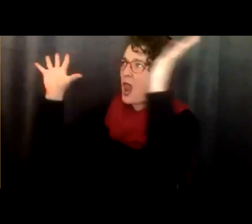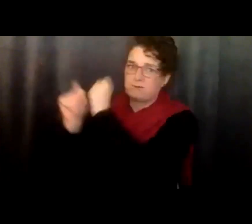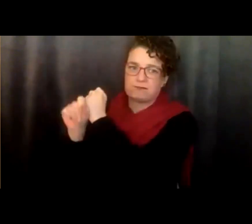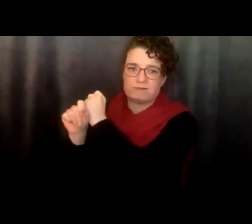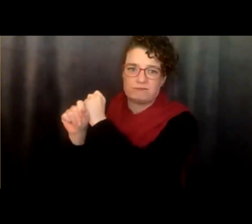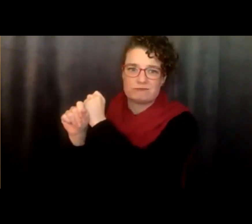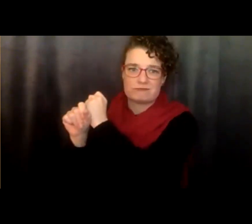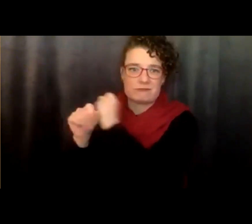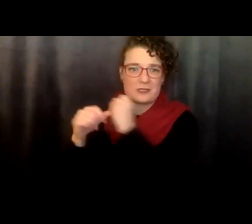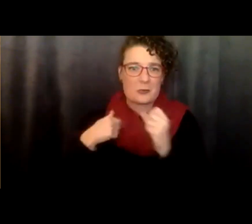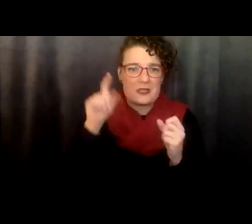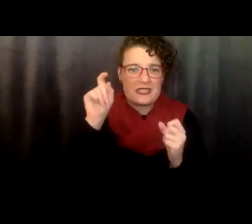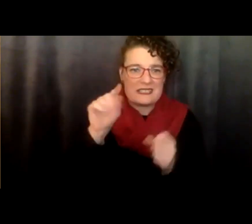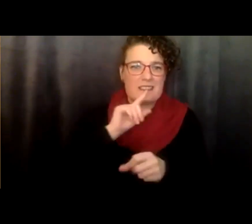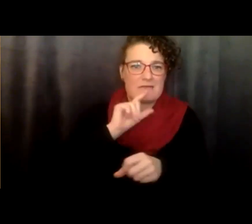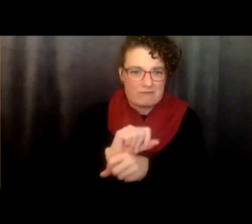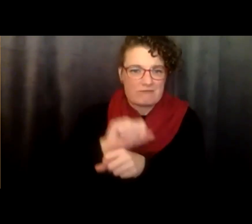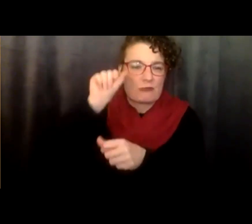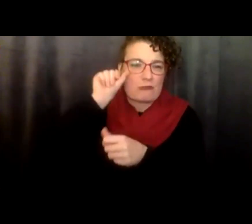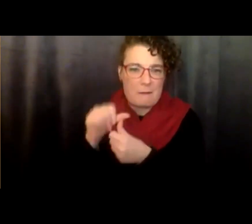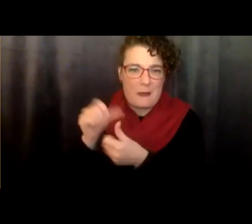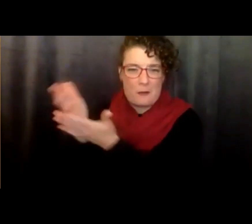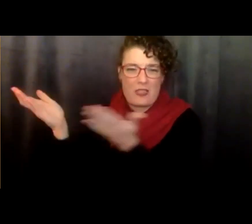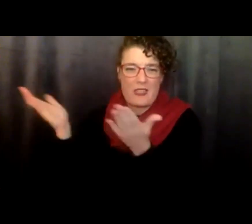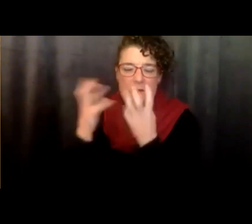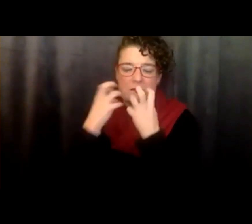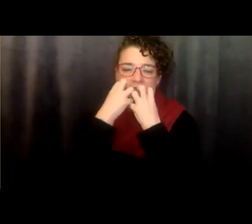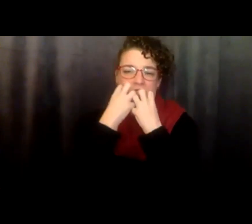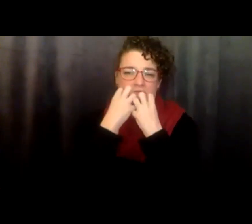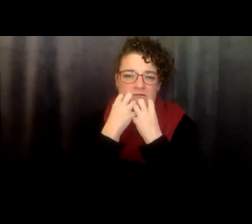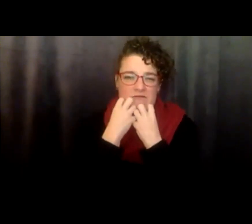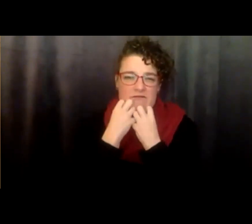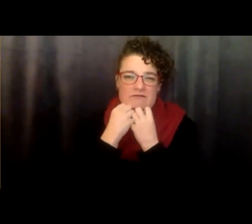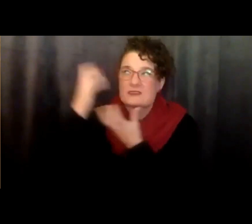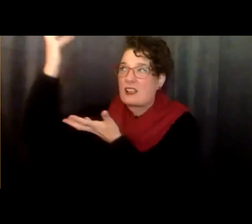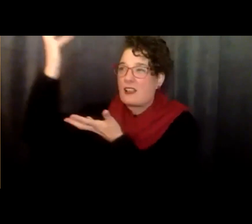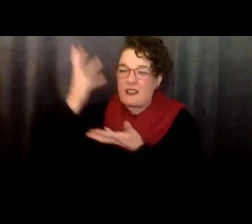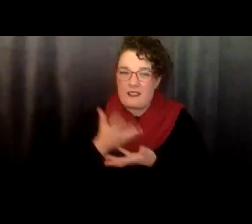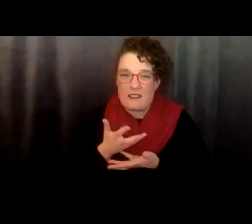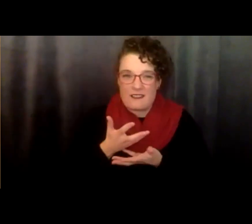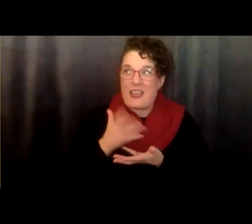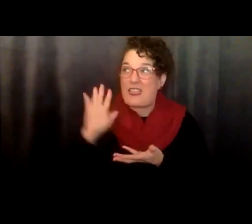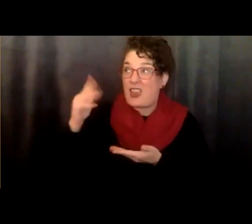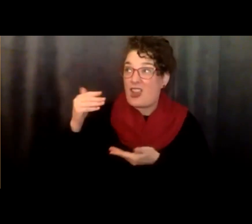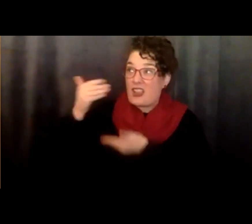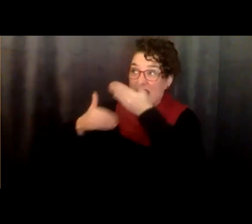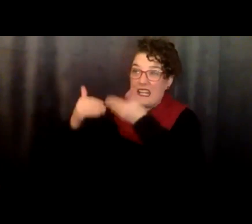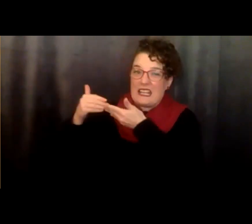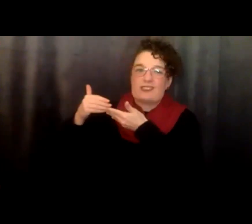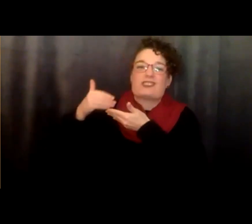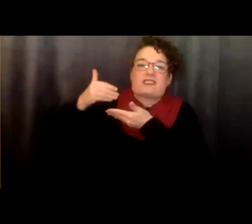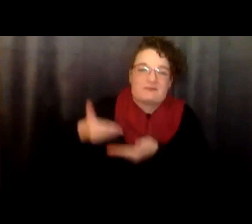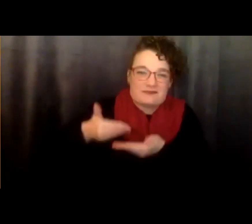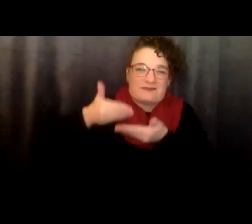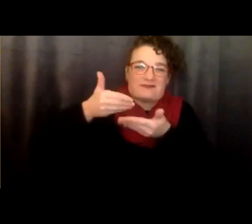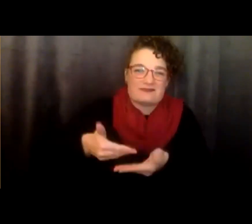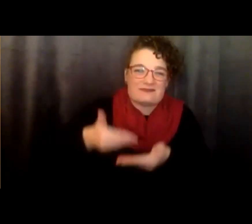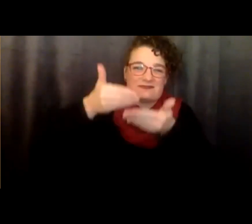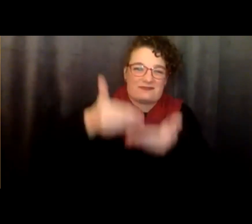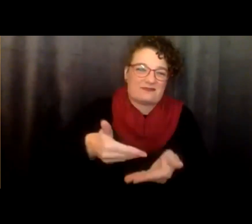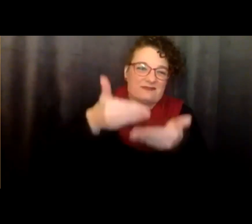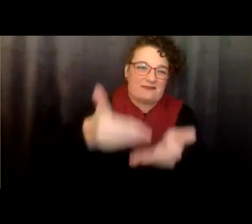them. They need us to hold them precious and to carry on their lineage in our own way as their beloved